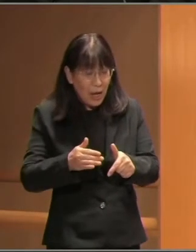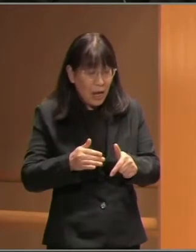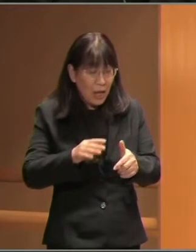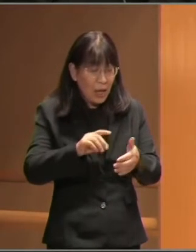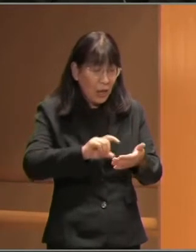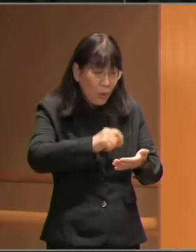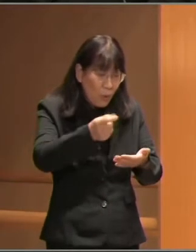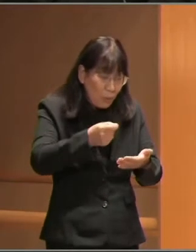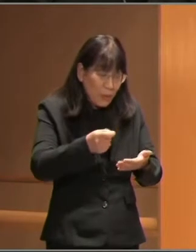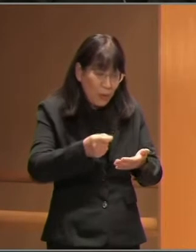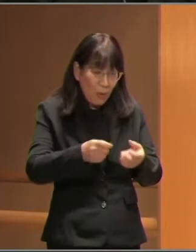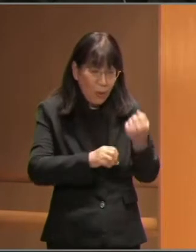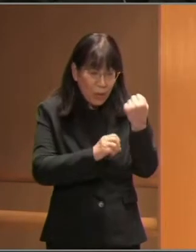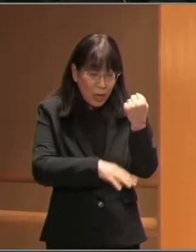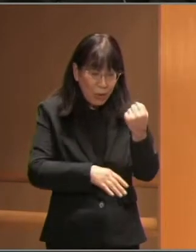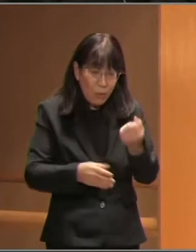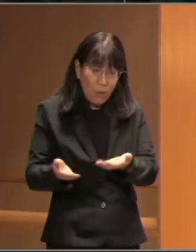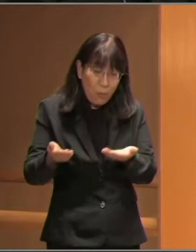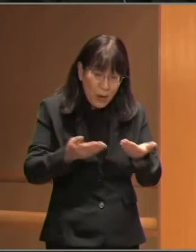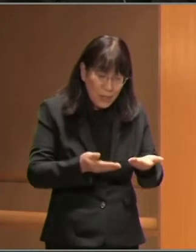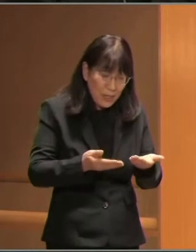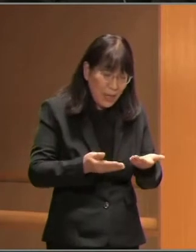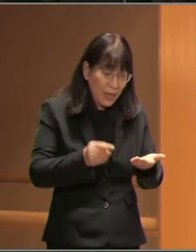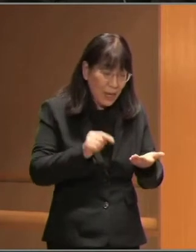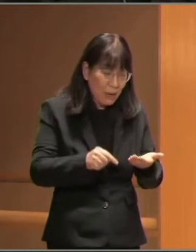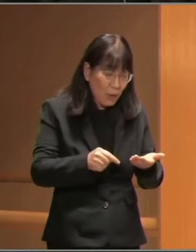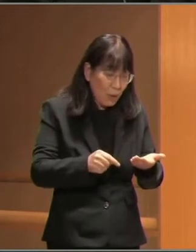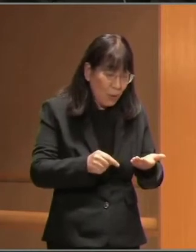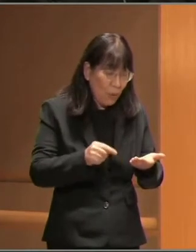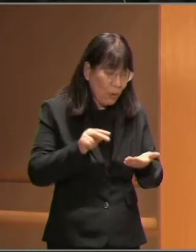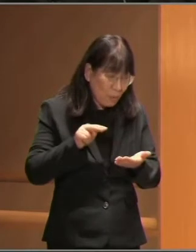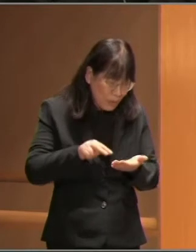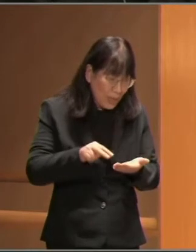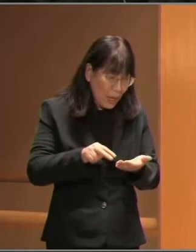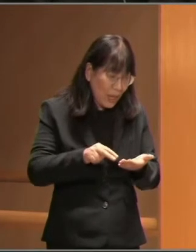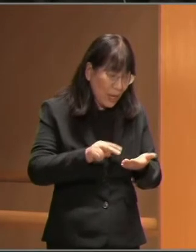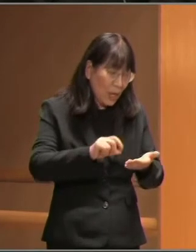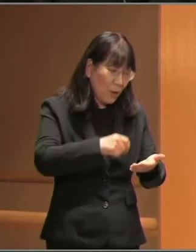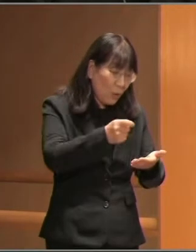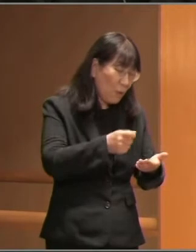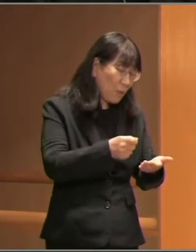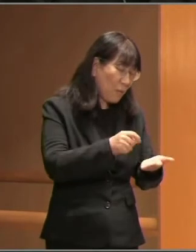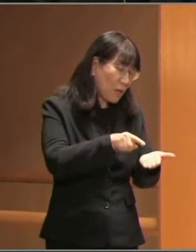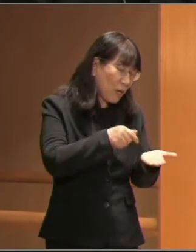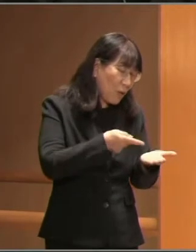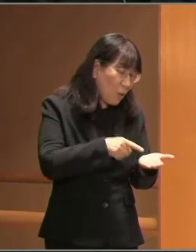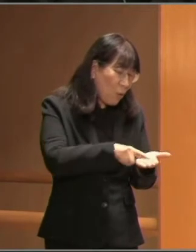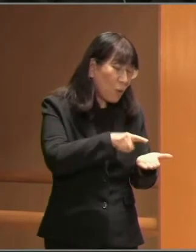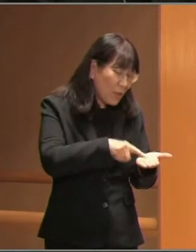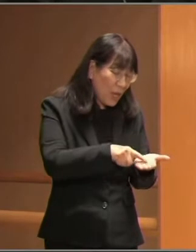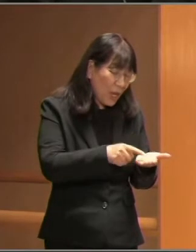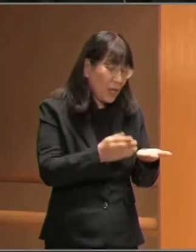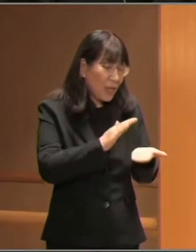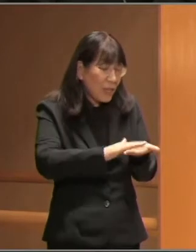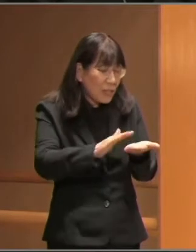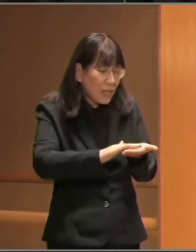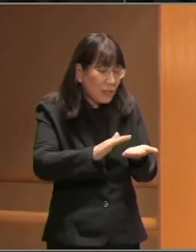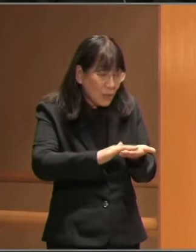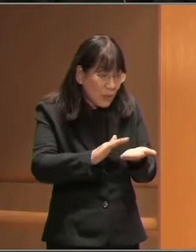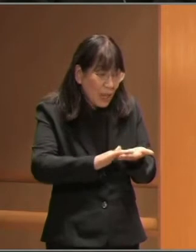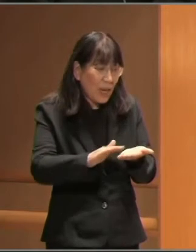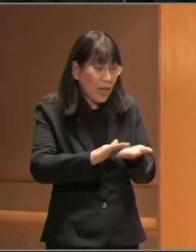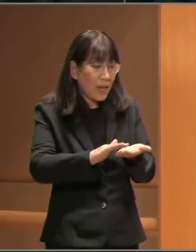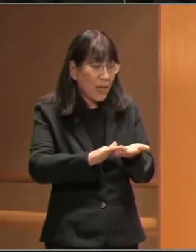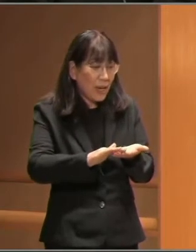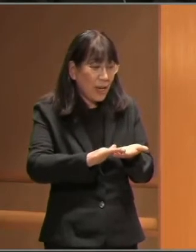Ise received the original master print from Kyoto, and they curved it on the wooden block. And